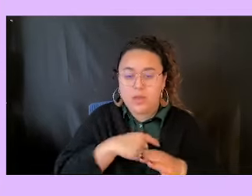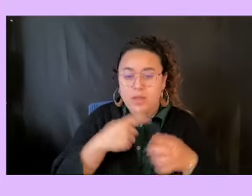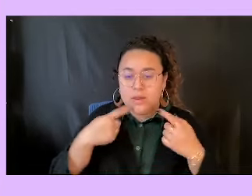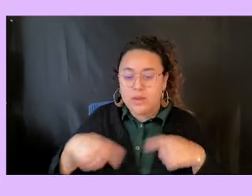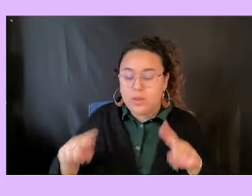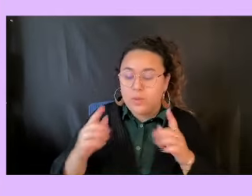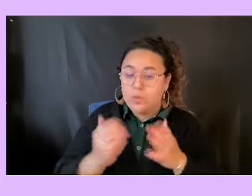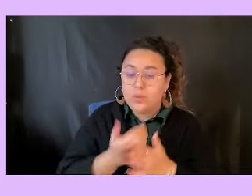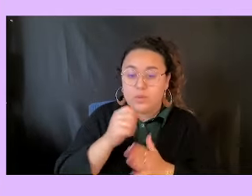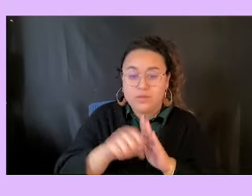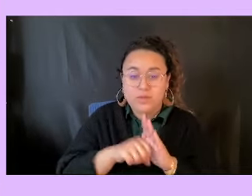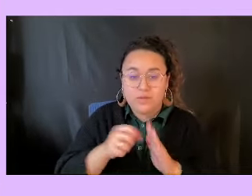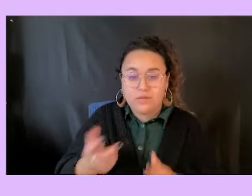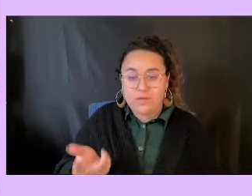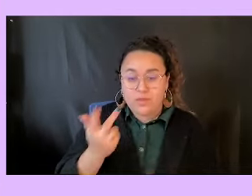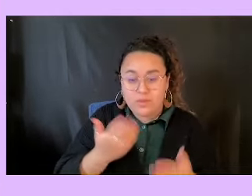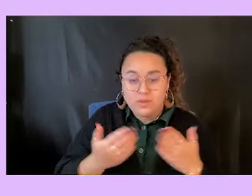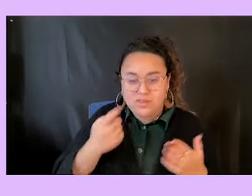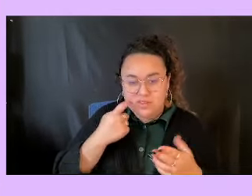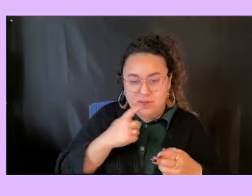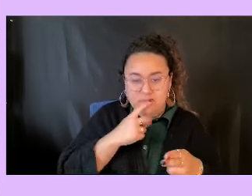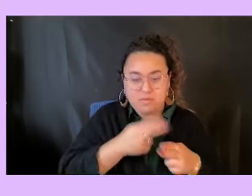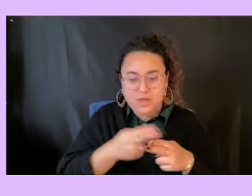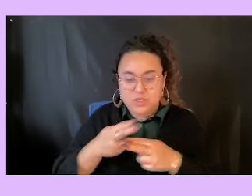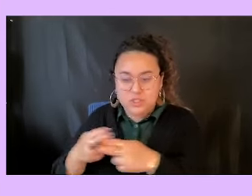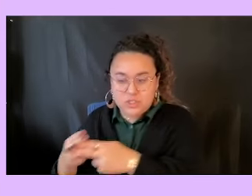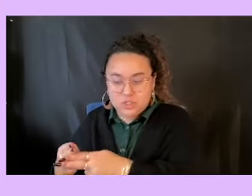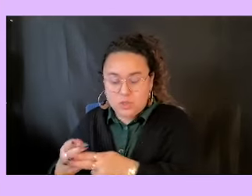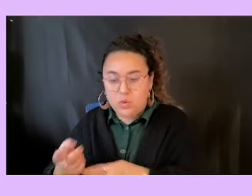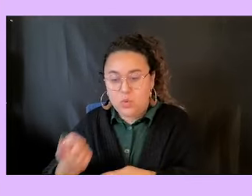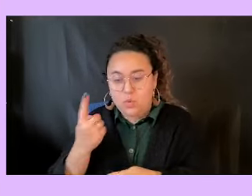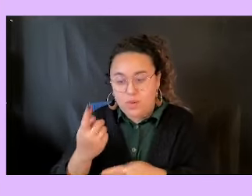the three things that I just named.